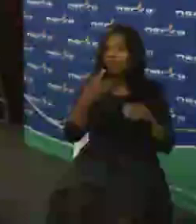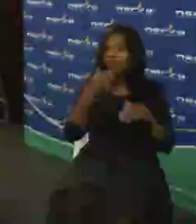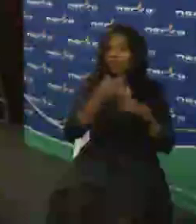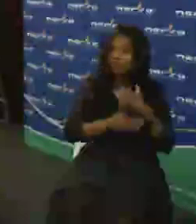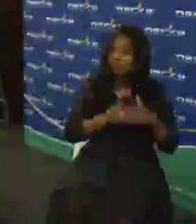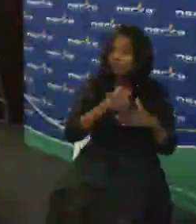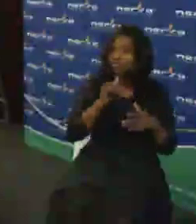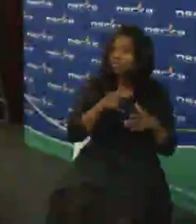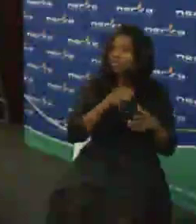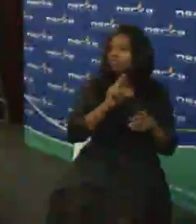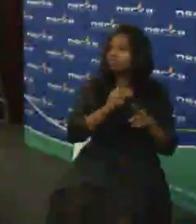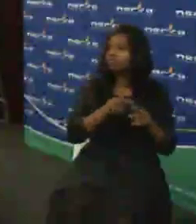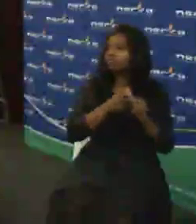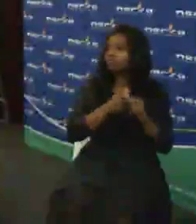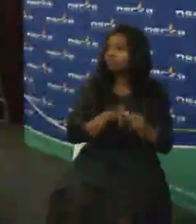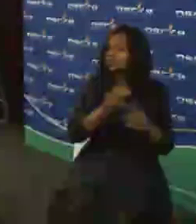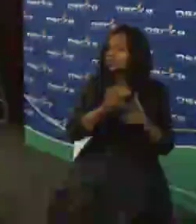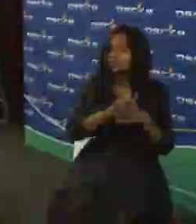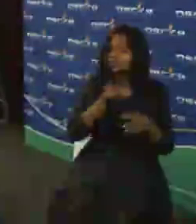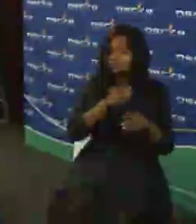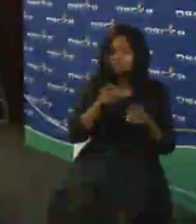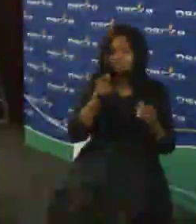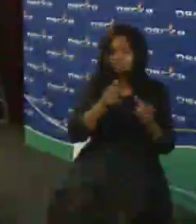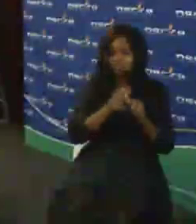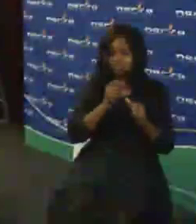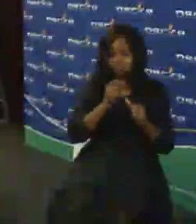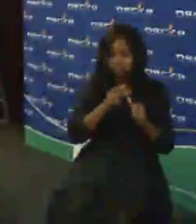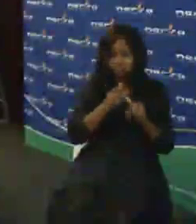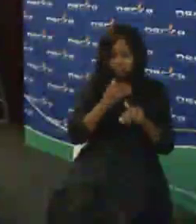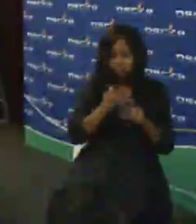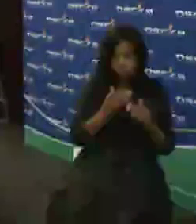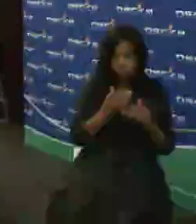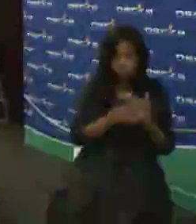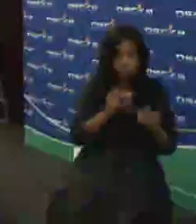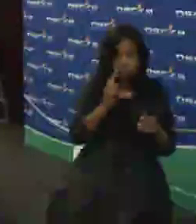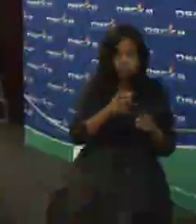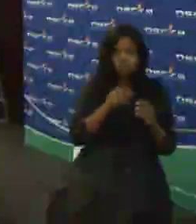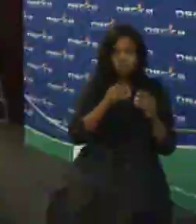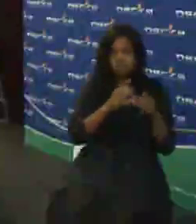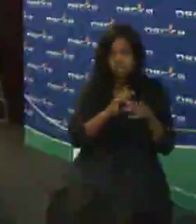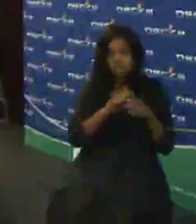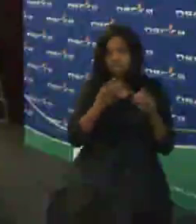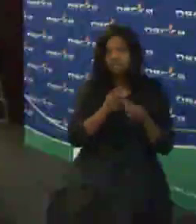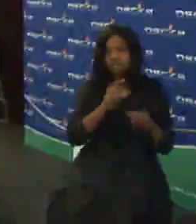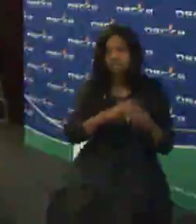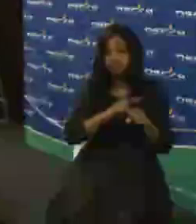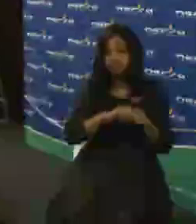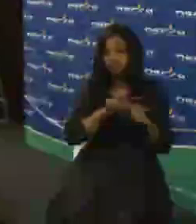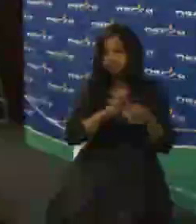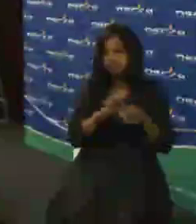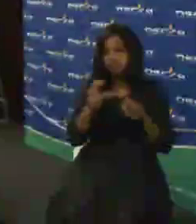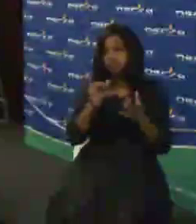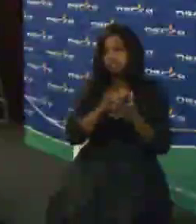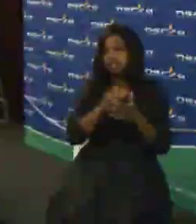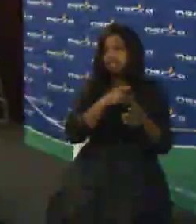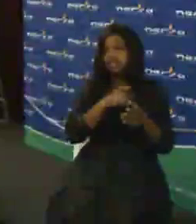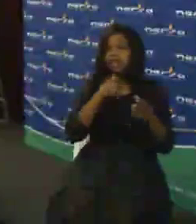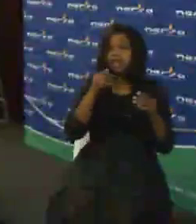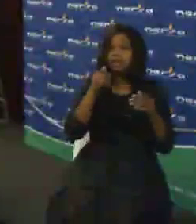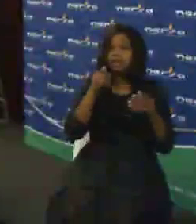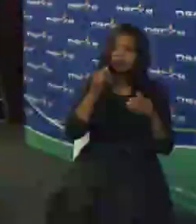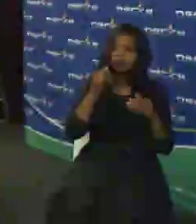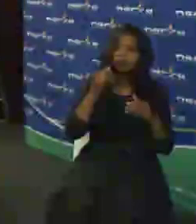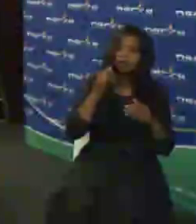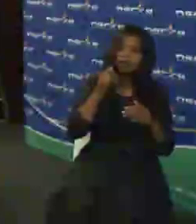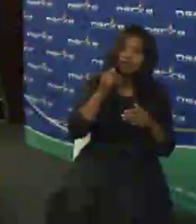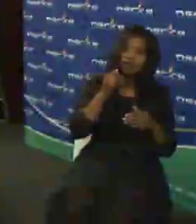processes that must follow, and those processes should be in line with the timelines that are prescribed in other legislation. So